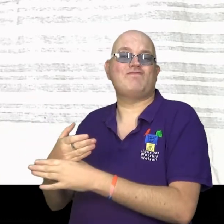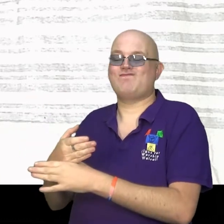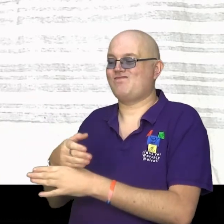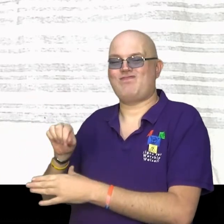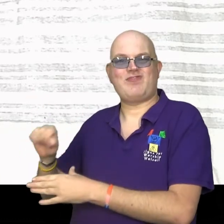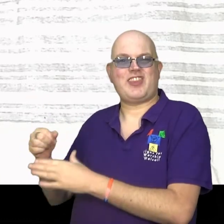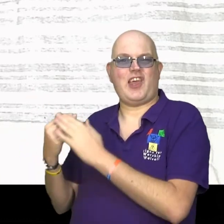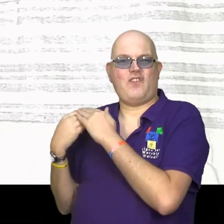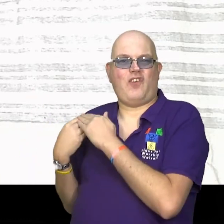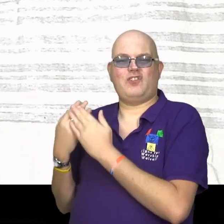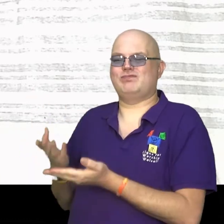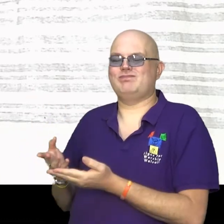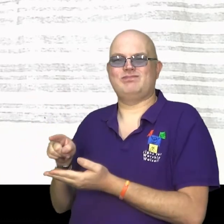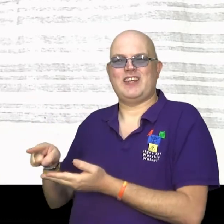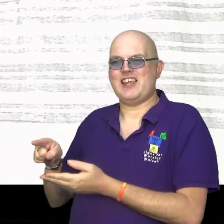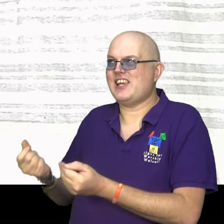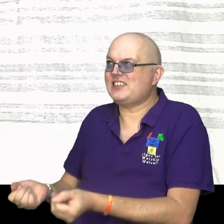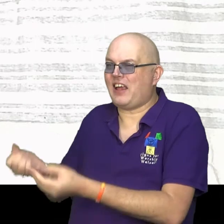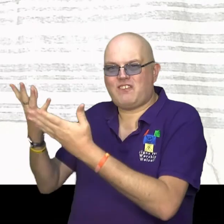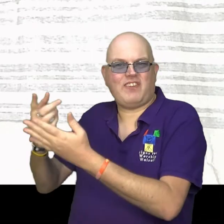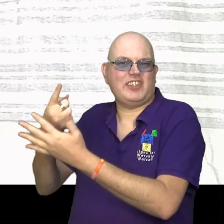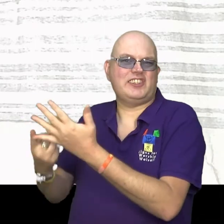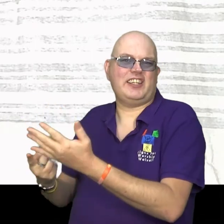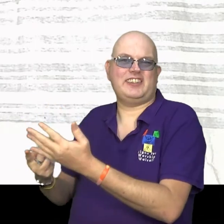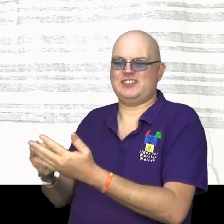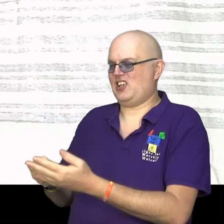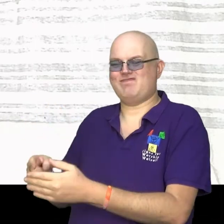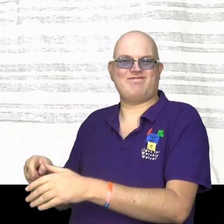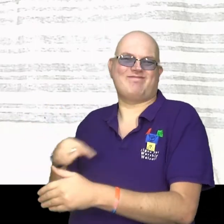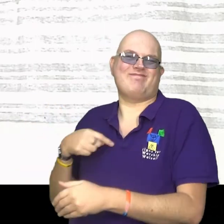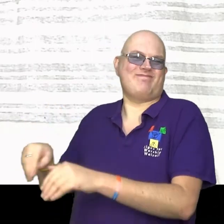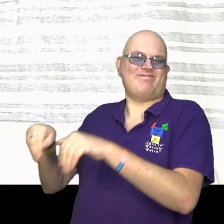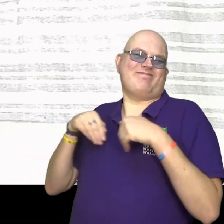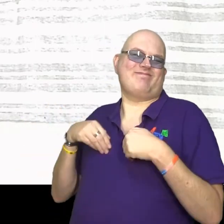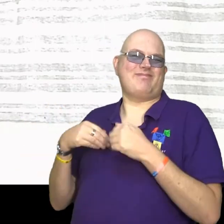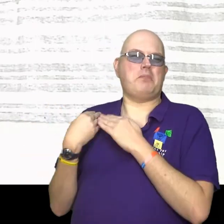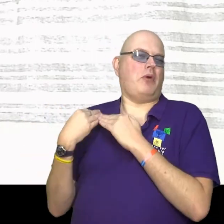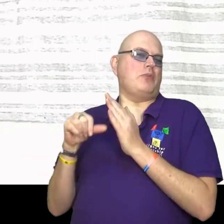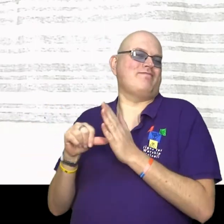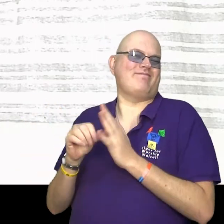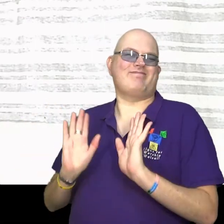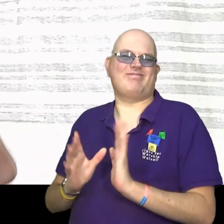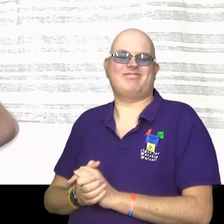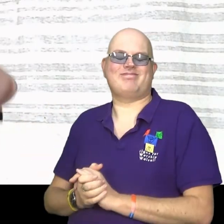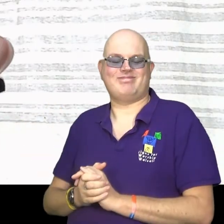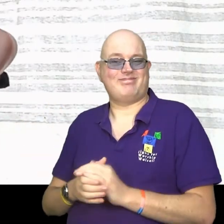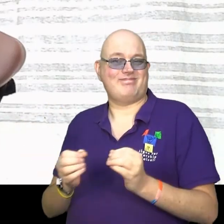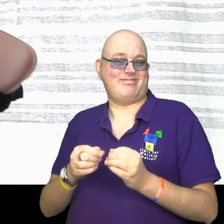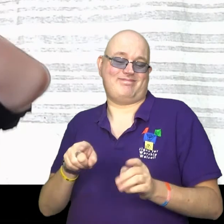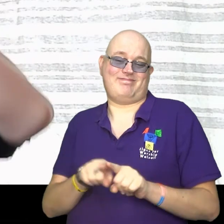etc. They've got it covered with their sacrifices and whatnot, so I'll just live to excess. That's fine.